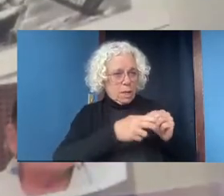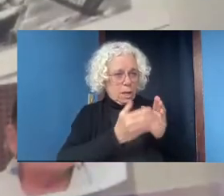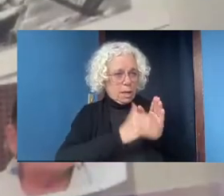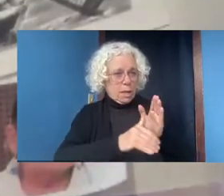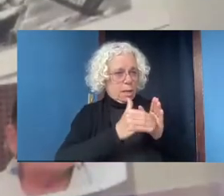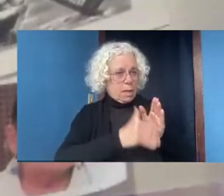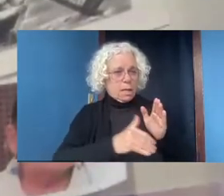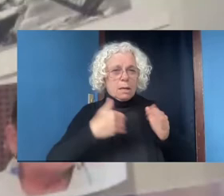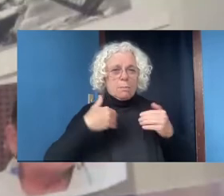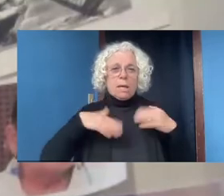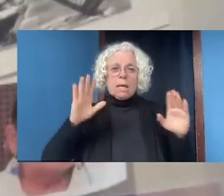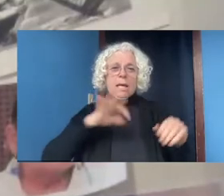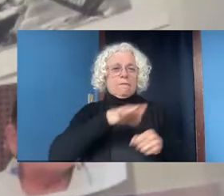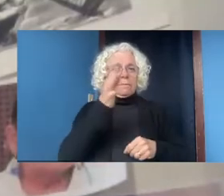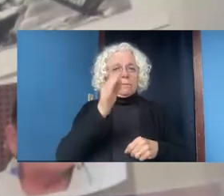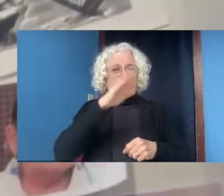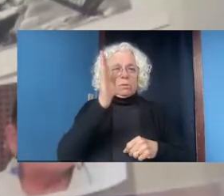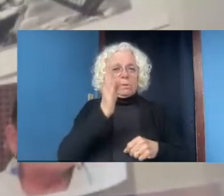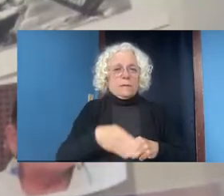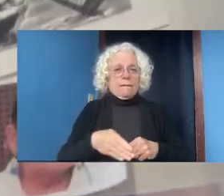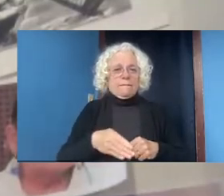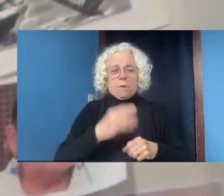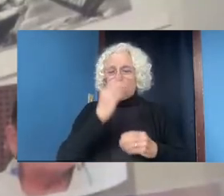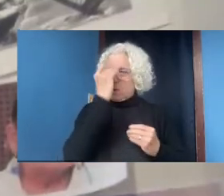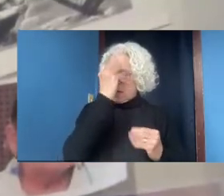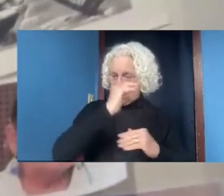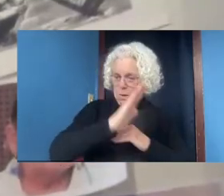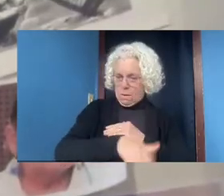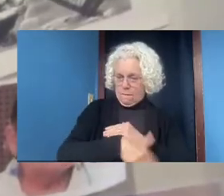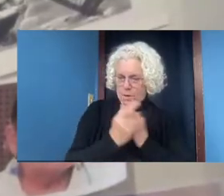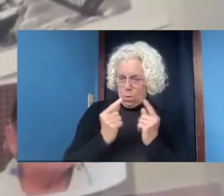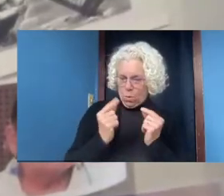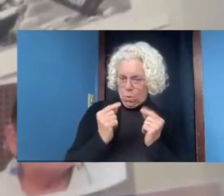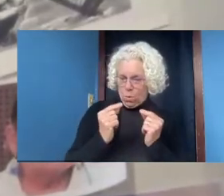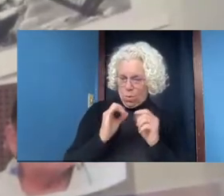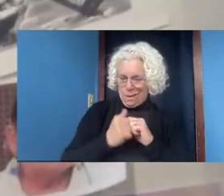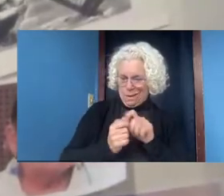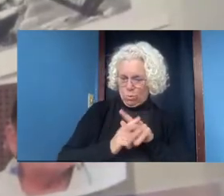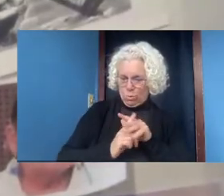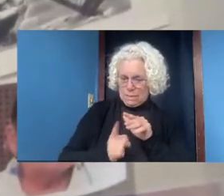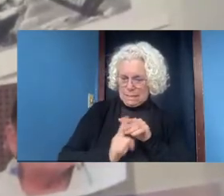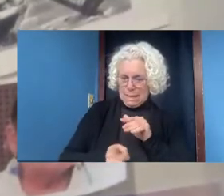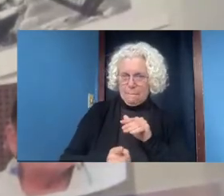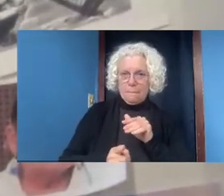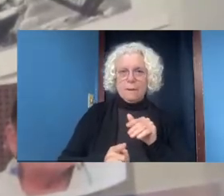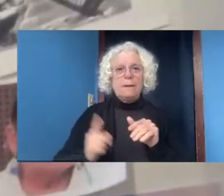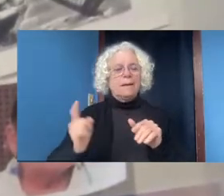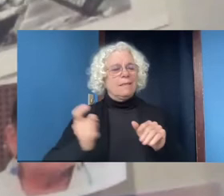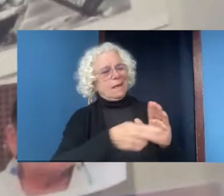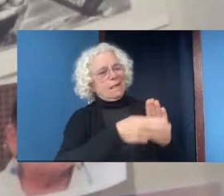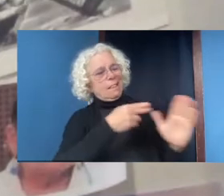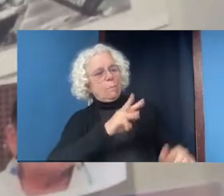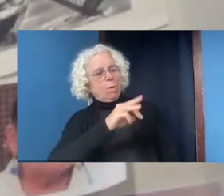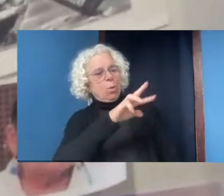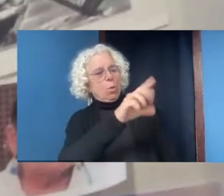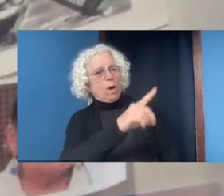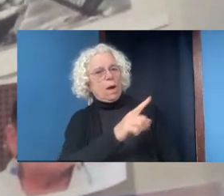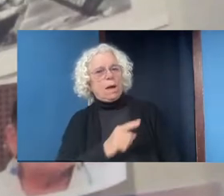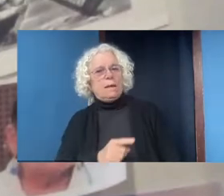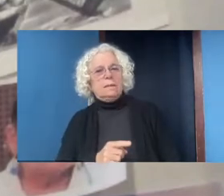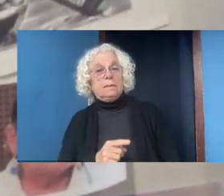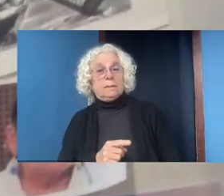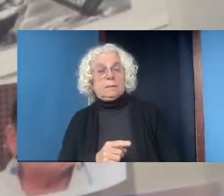nights and made plans to escape history. We were wild then. We didn't take it